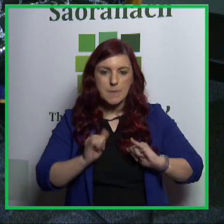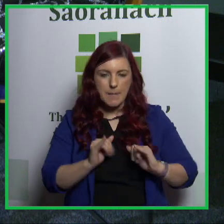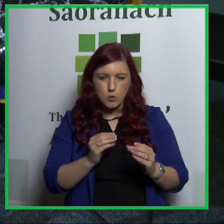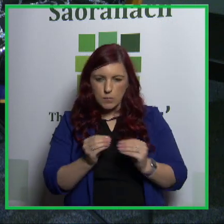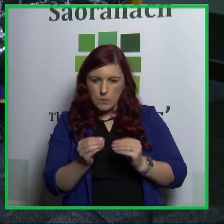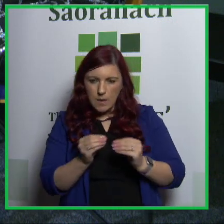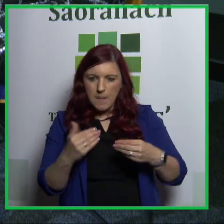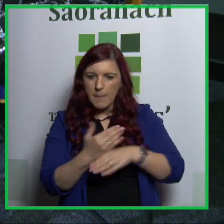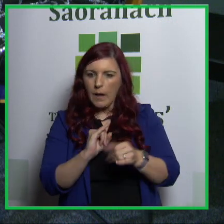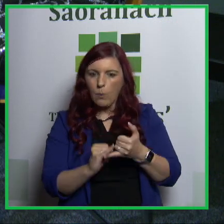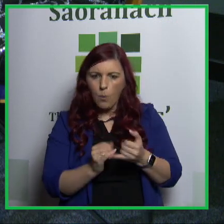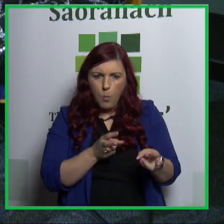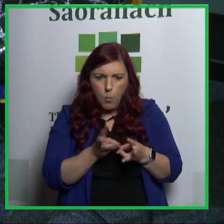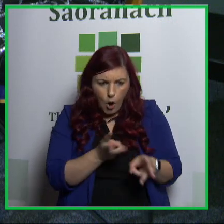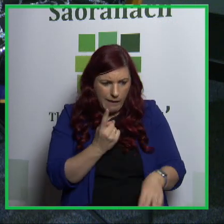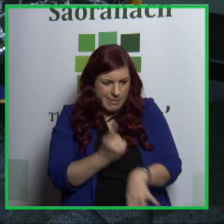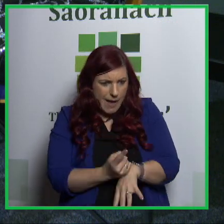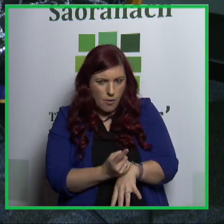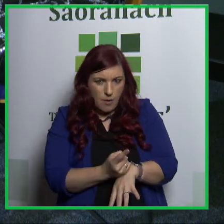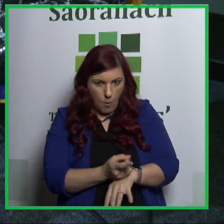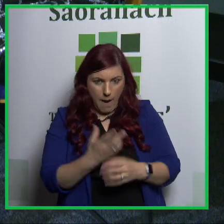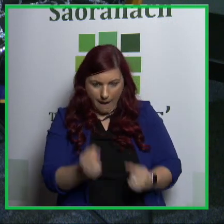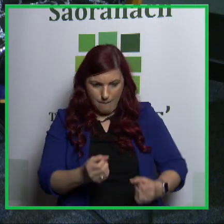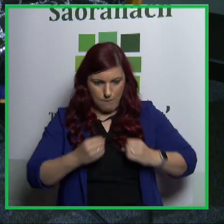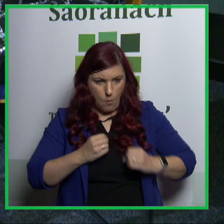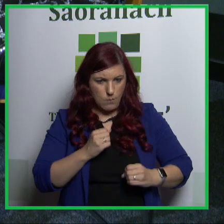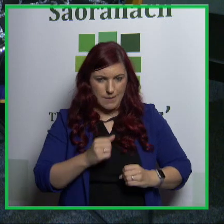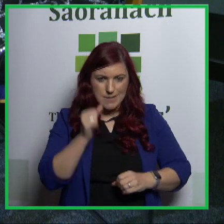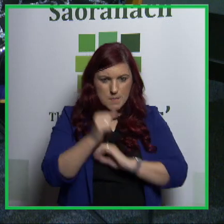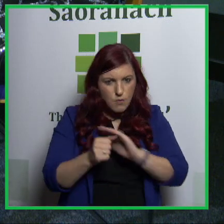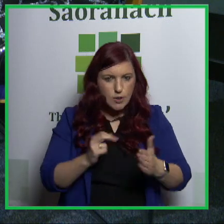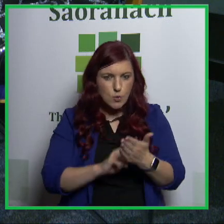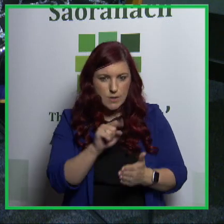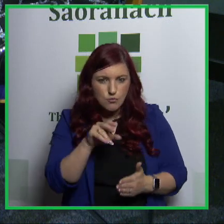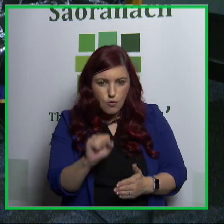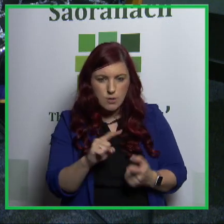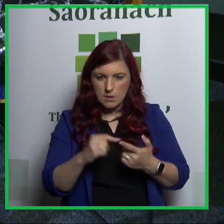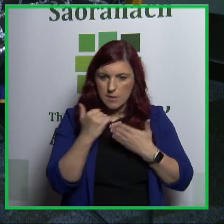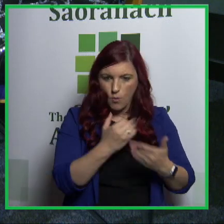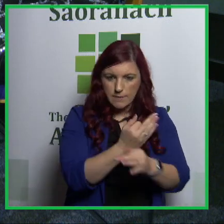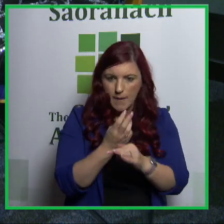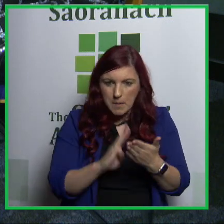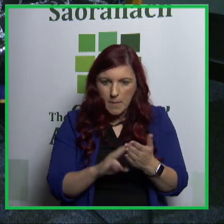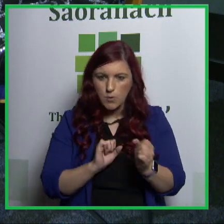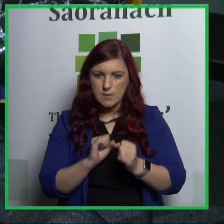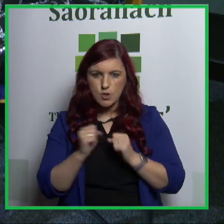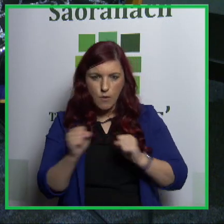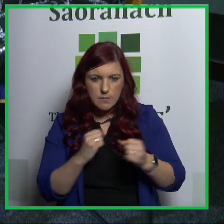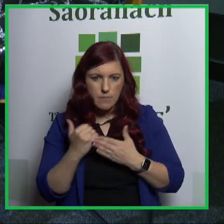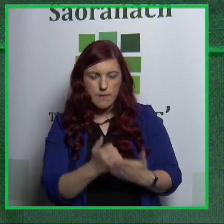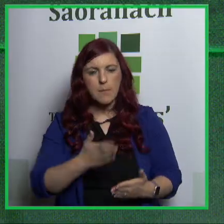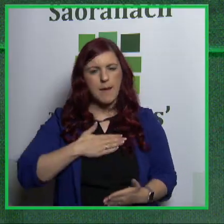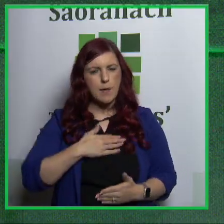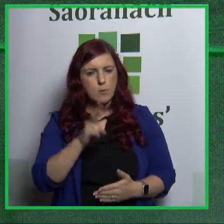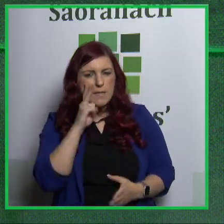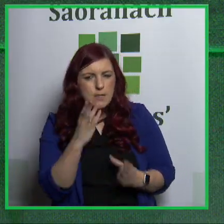the front line with lived experience of drug use, with like obviously support from family members and service providers. But what I would like to see is